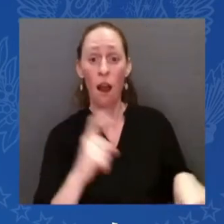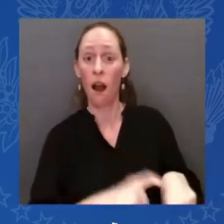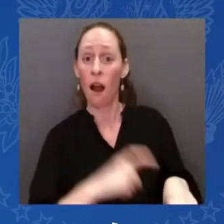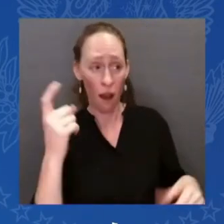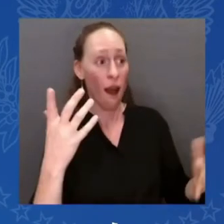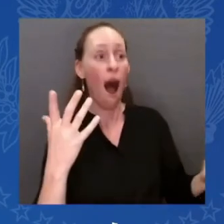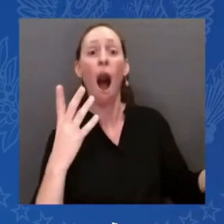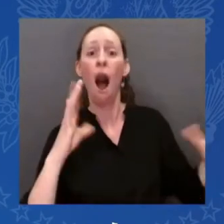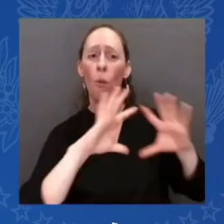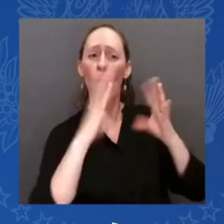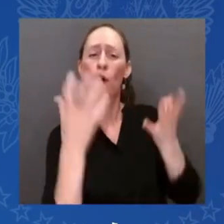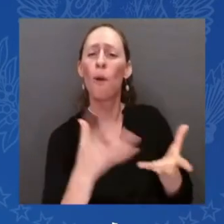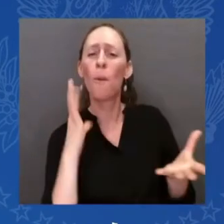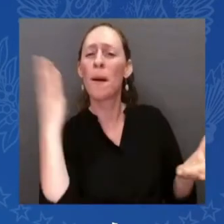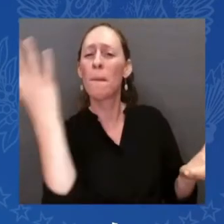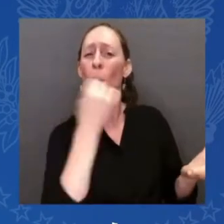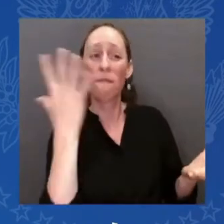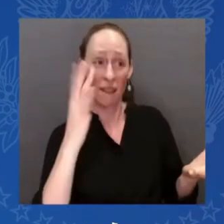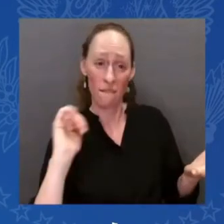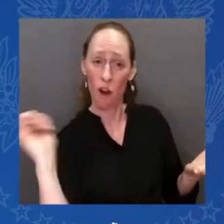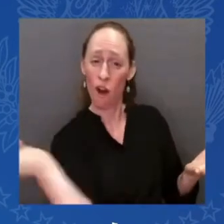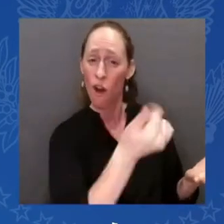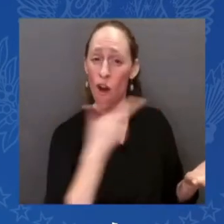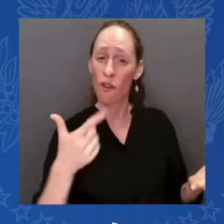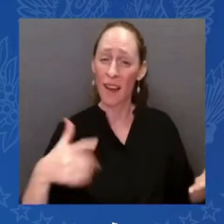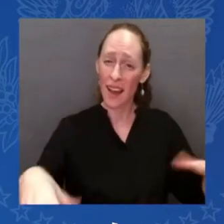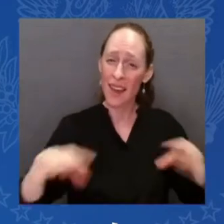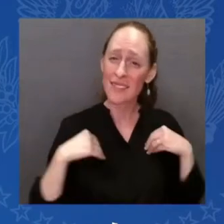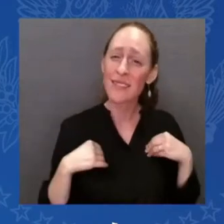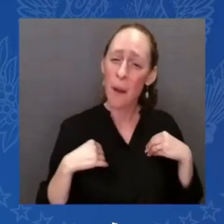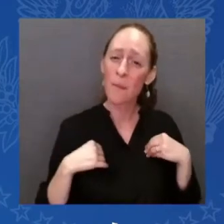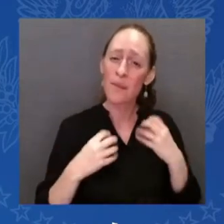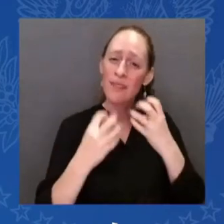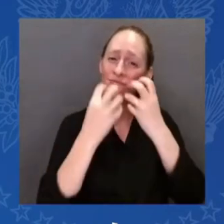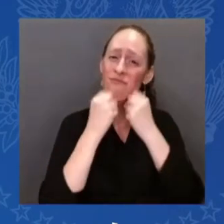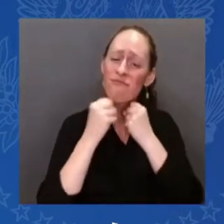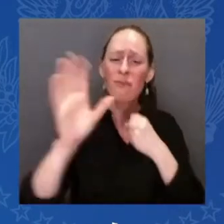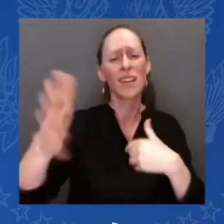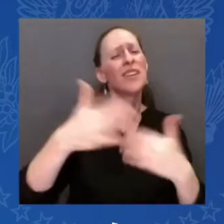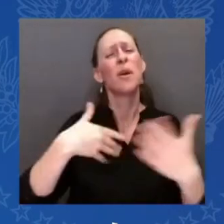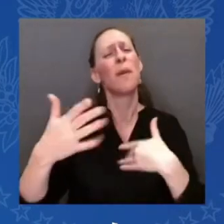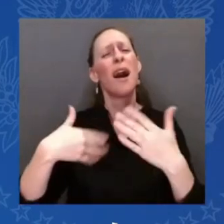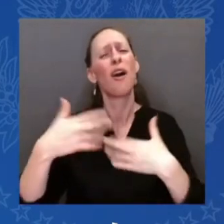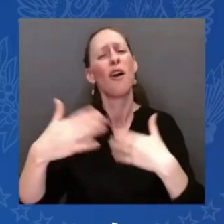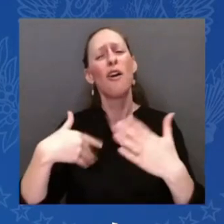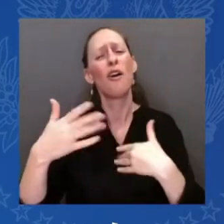in, remember that Joe and I stand with you.